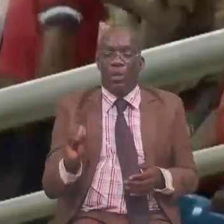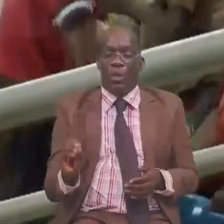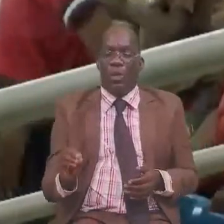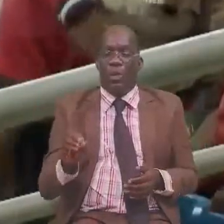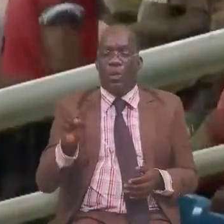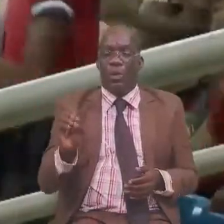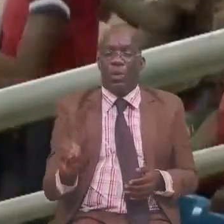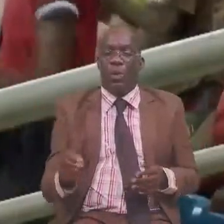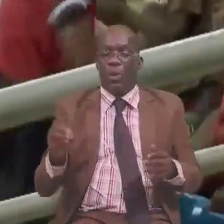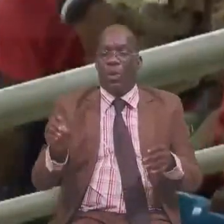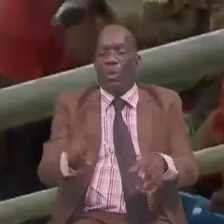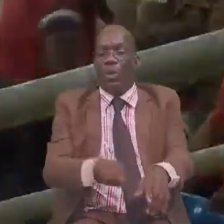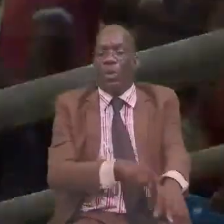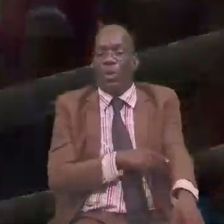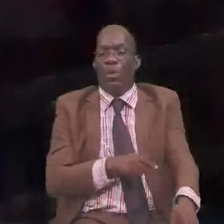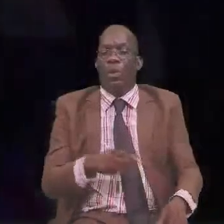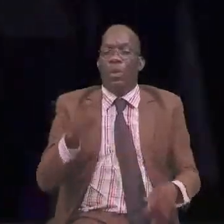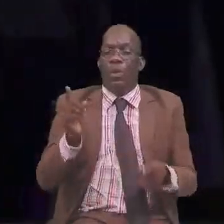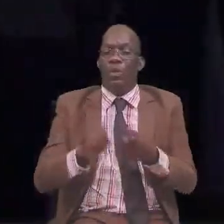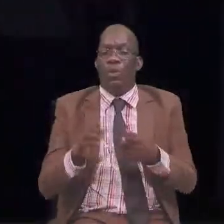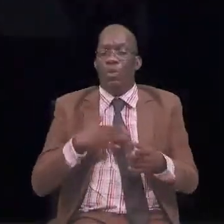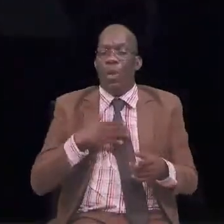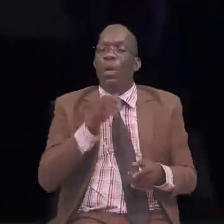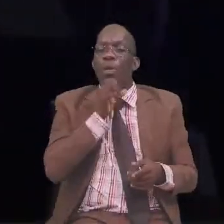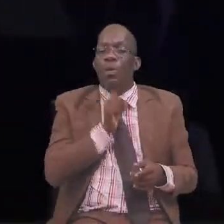So long to my old friends,